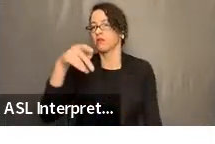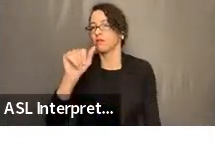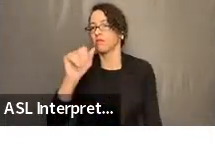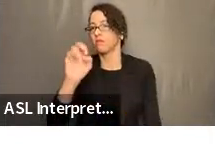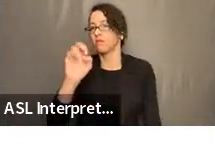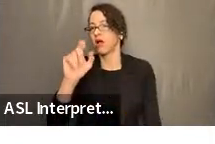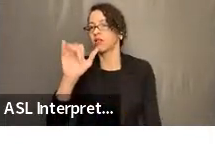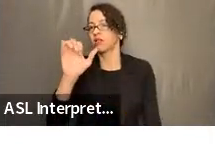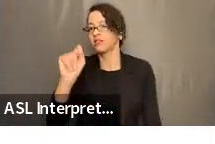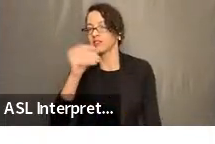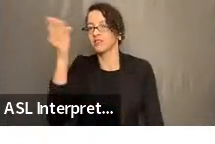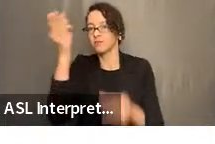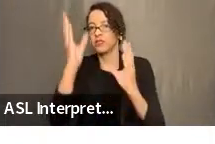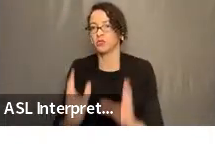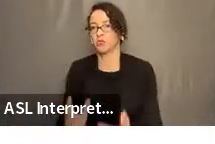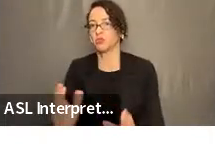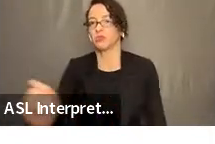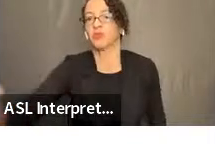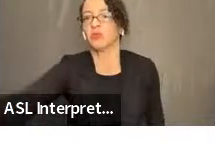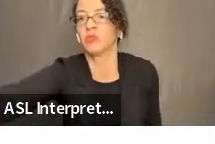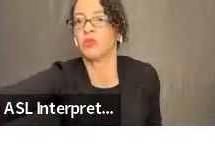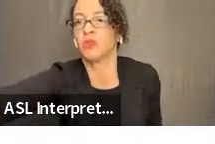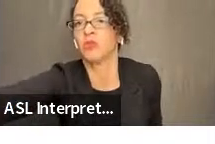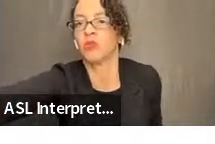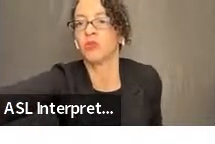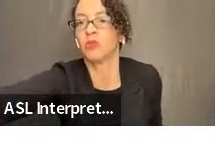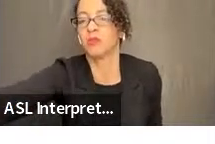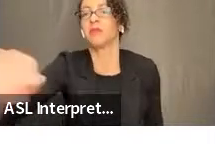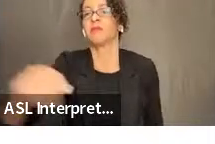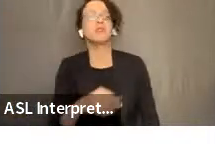Yes, it's available for only hosts and panelists. Okay,